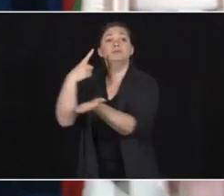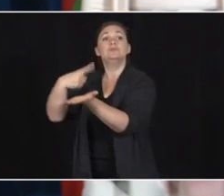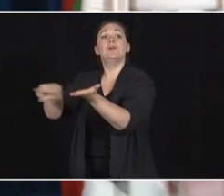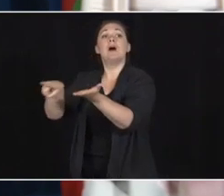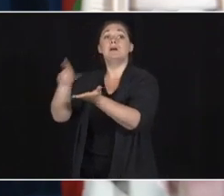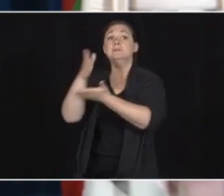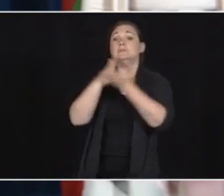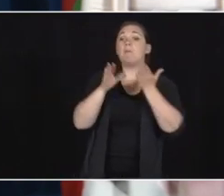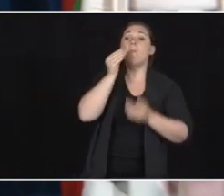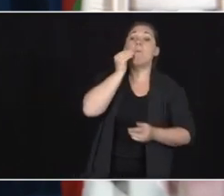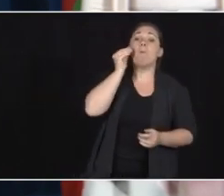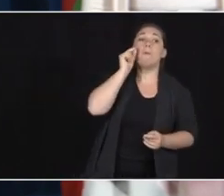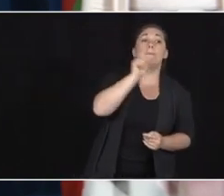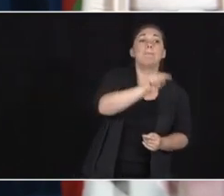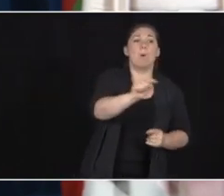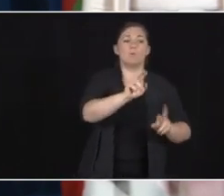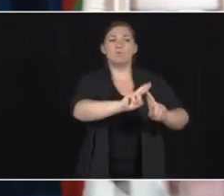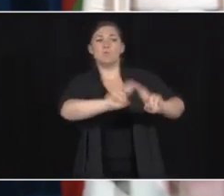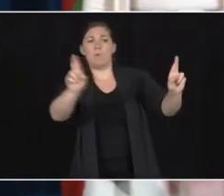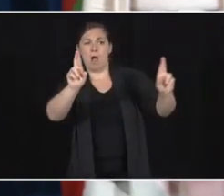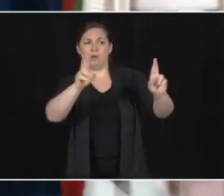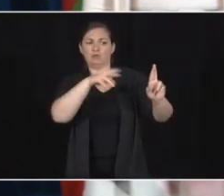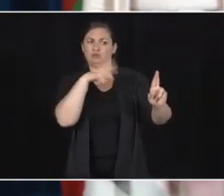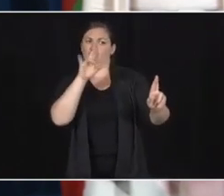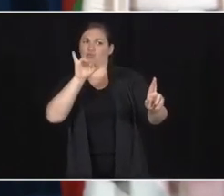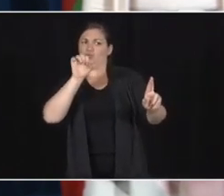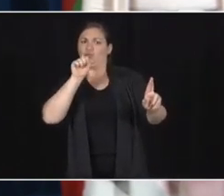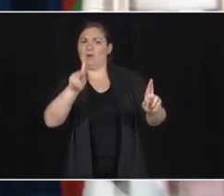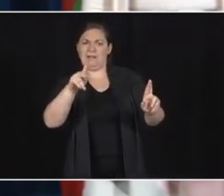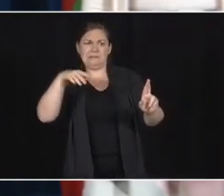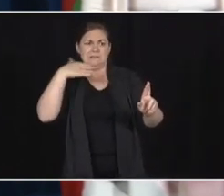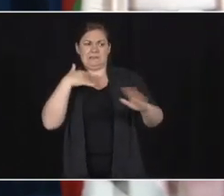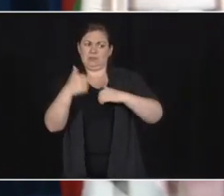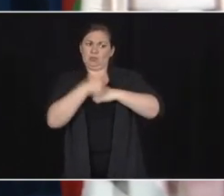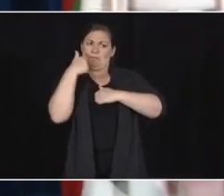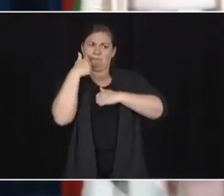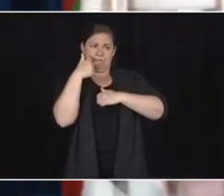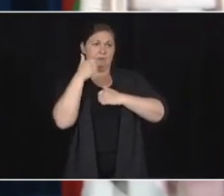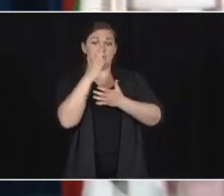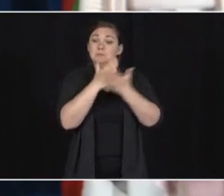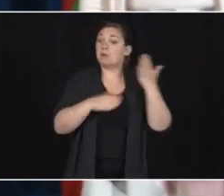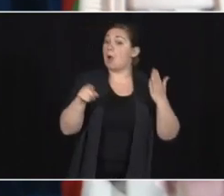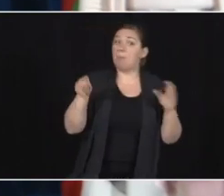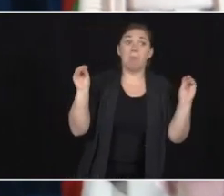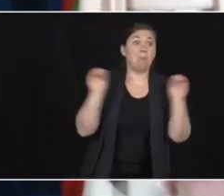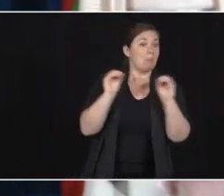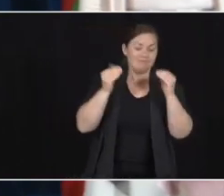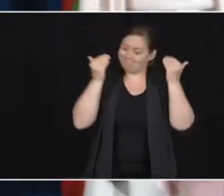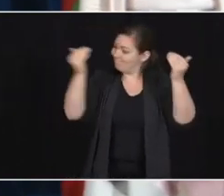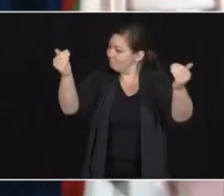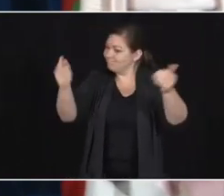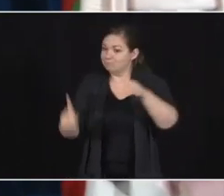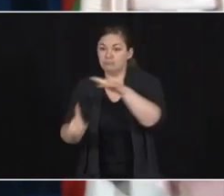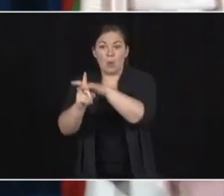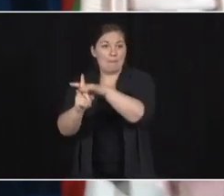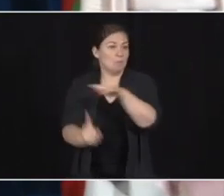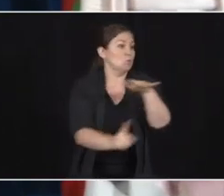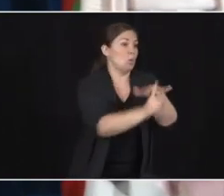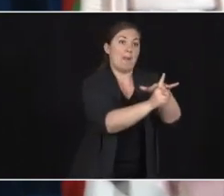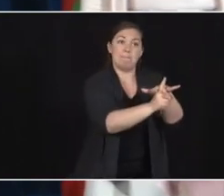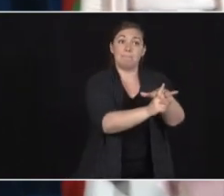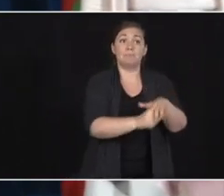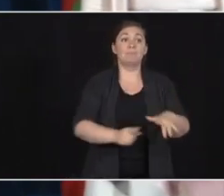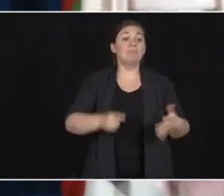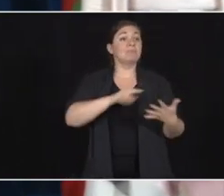The reality is, these problems are isolated. What we saw yesterday is the worst of the